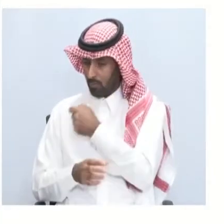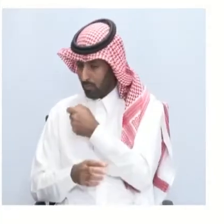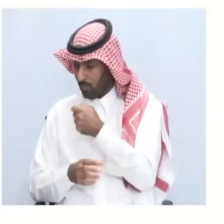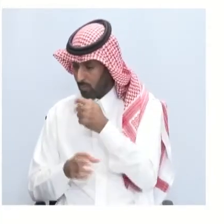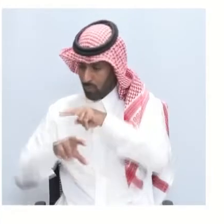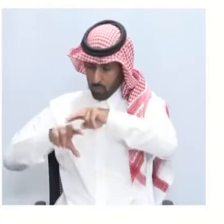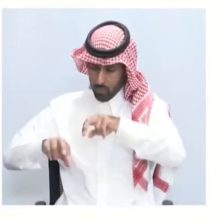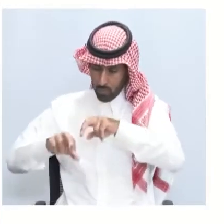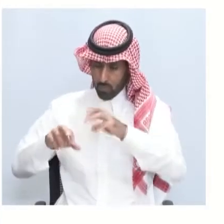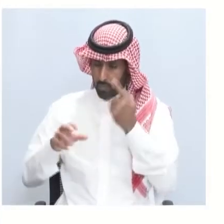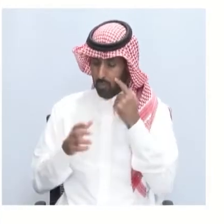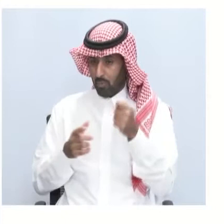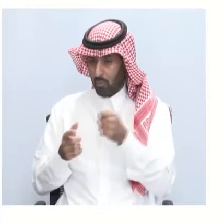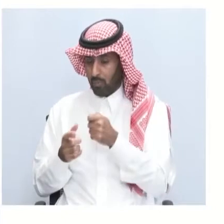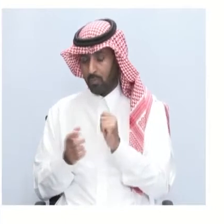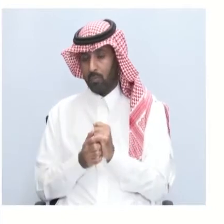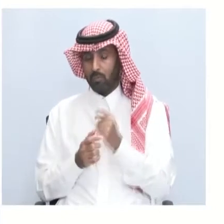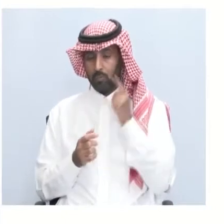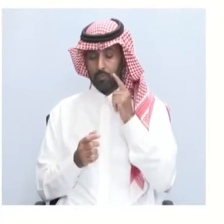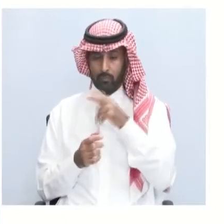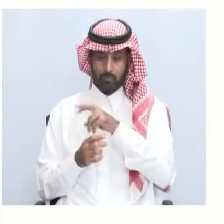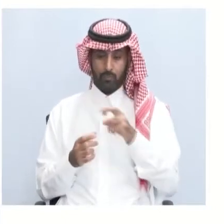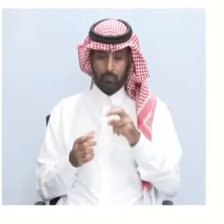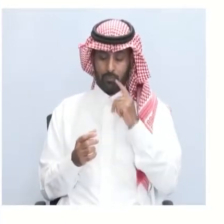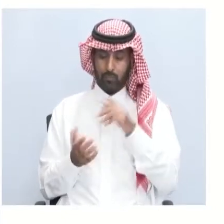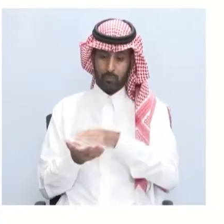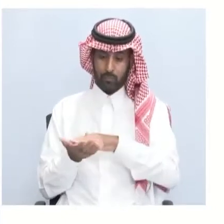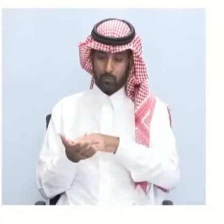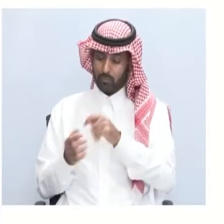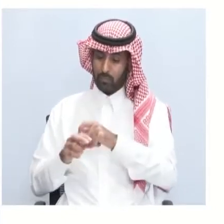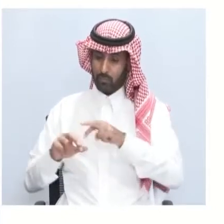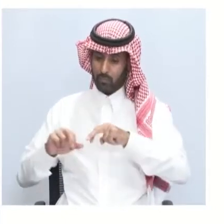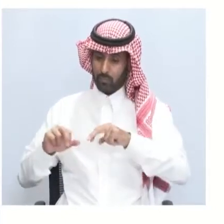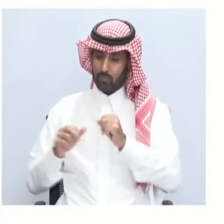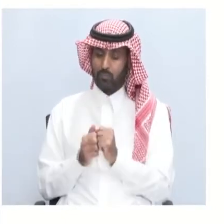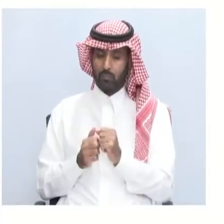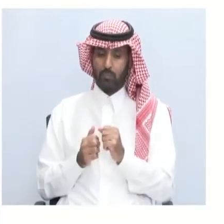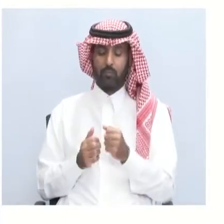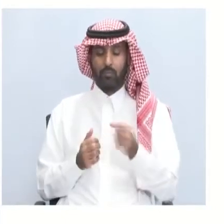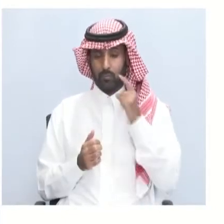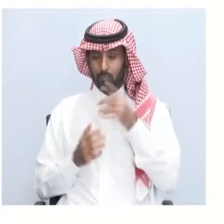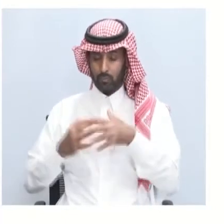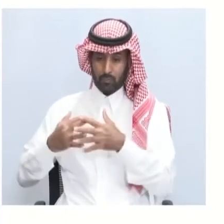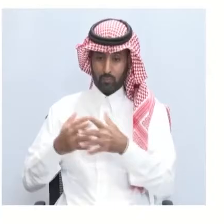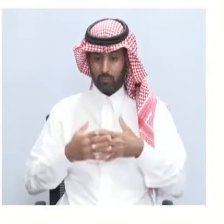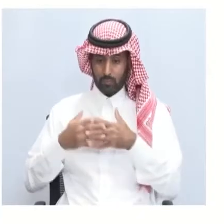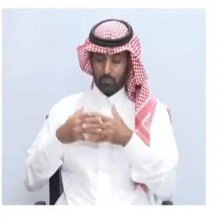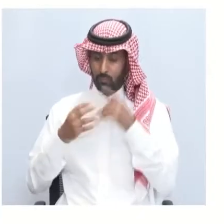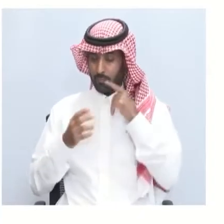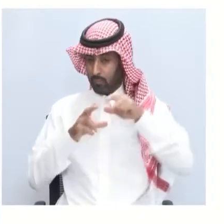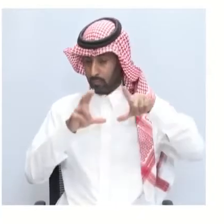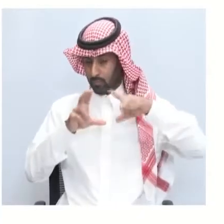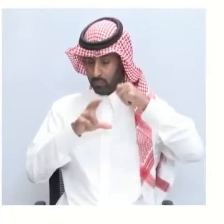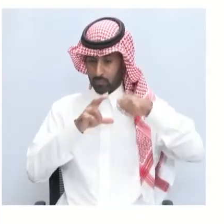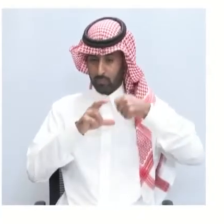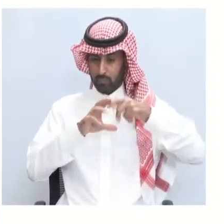or the acronym of Crime Scene Investigation. CSI is an American crime drama about